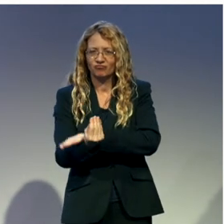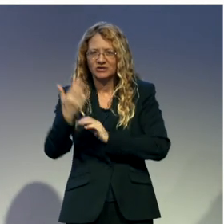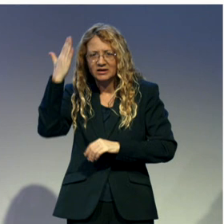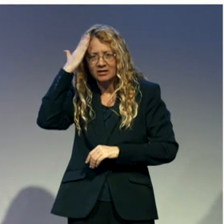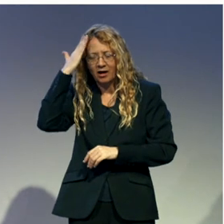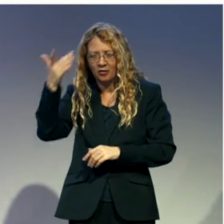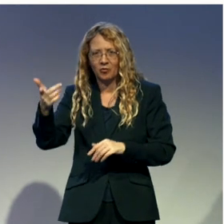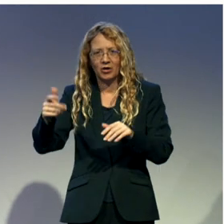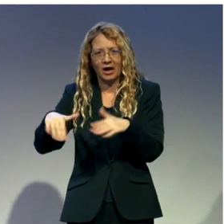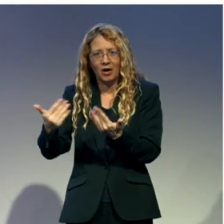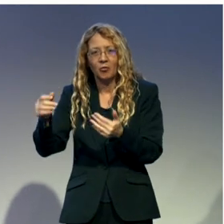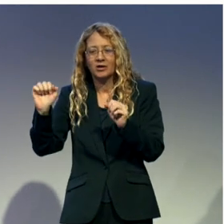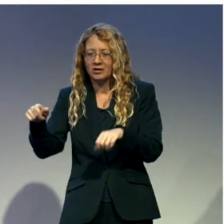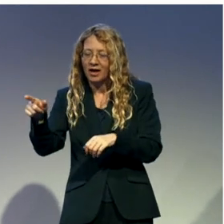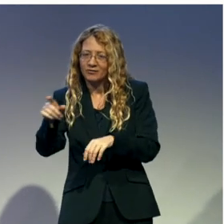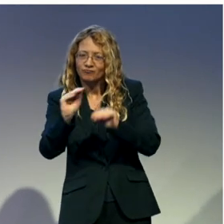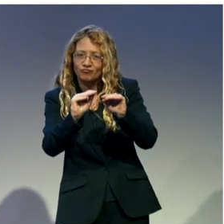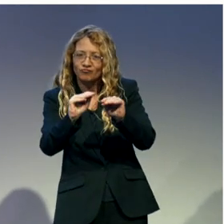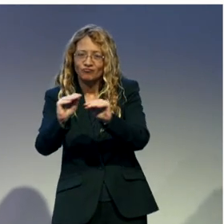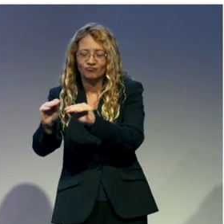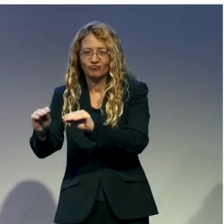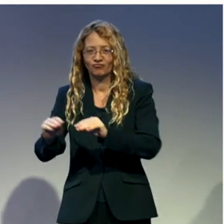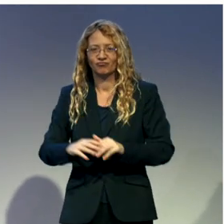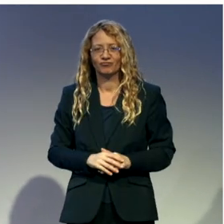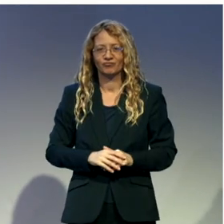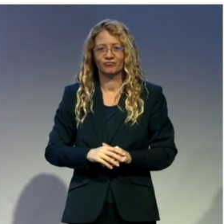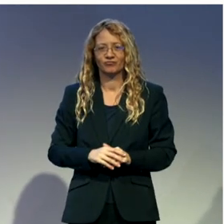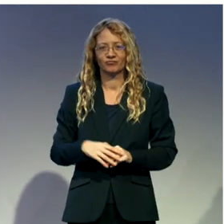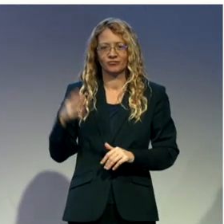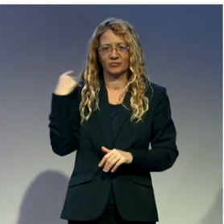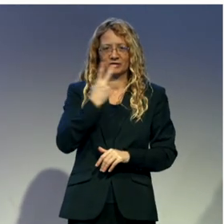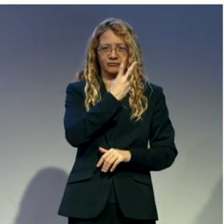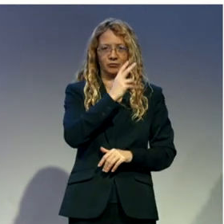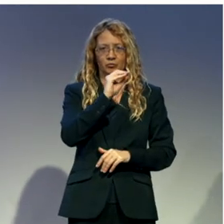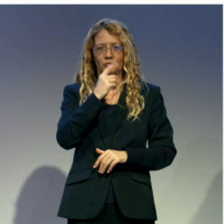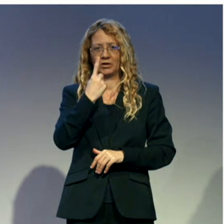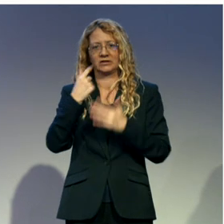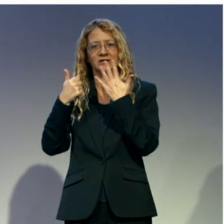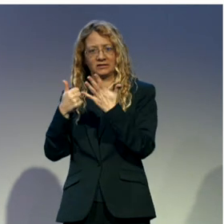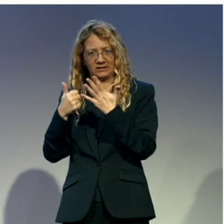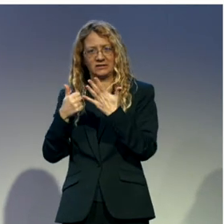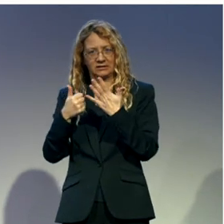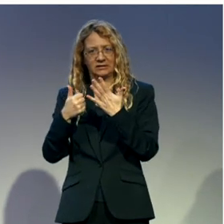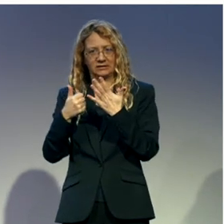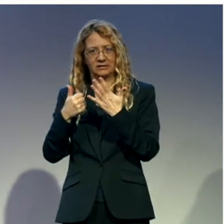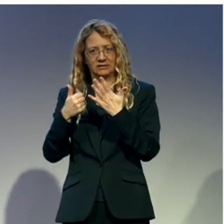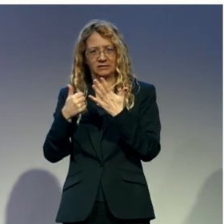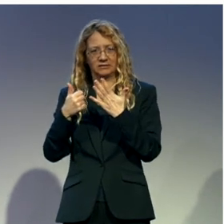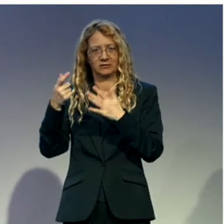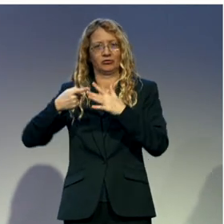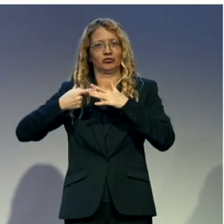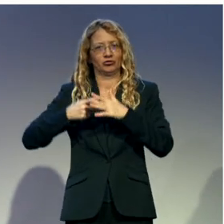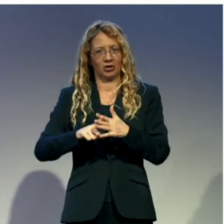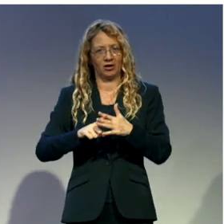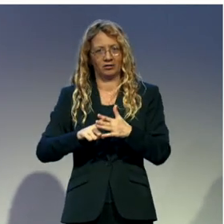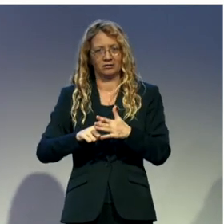in India by NAB India Center for Blind Women in 2016, thanks to all the funding support by Bayer Crop Science.